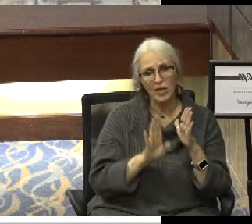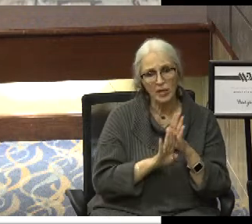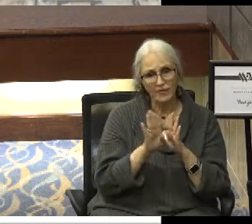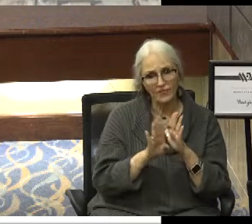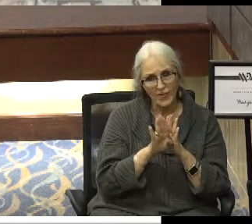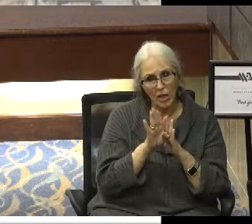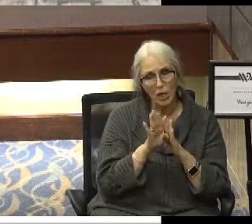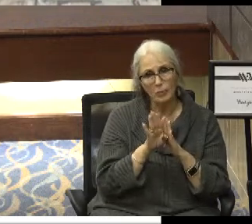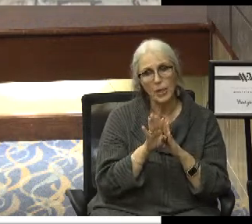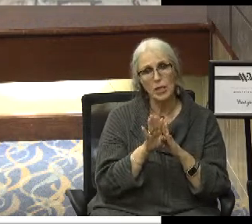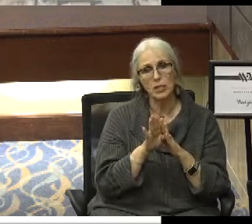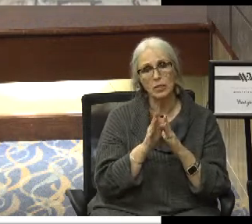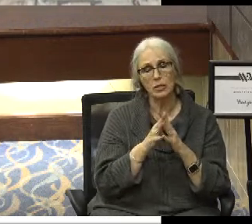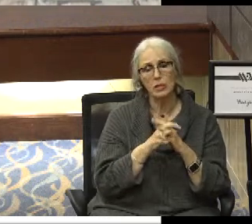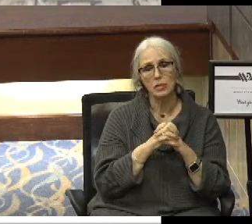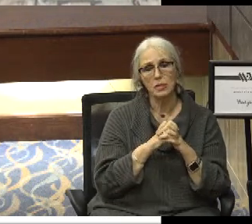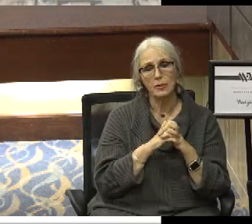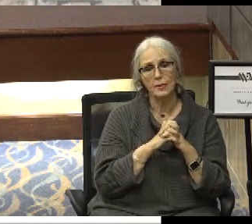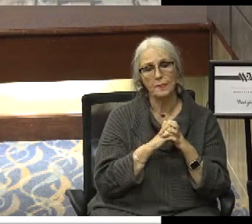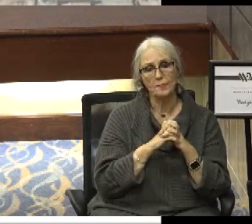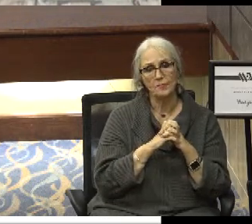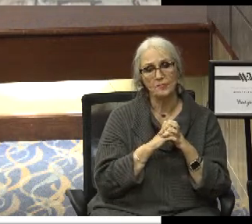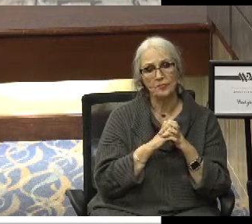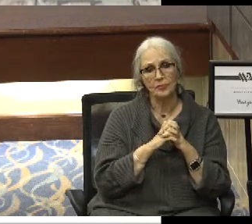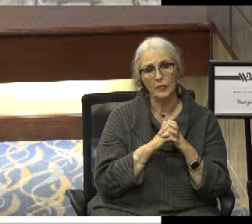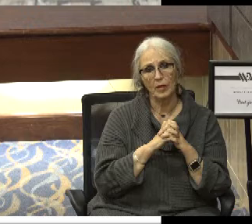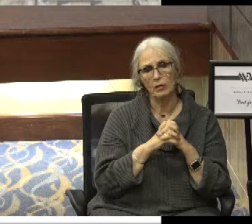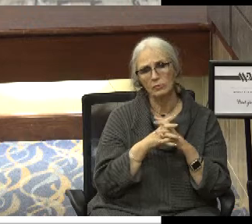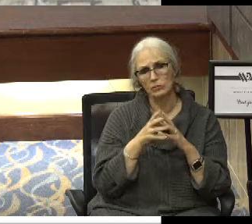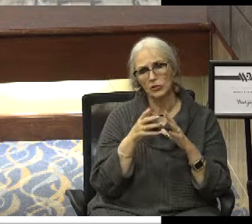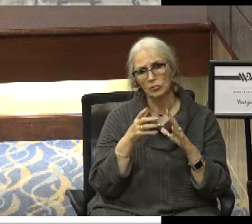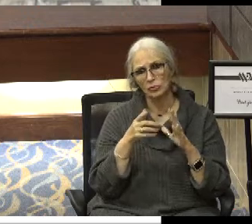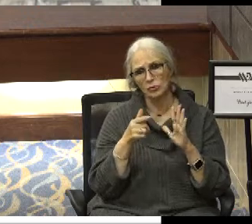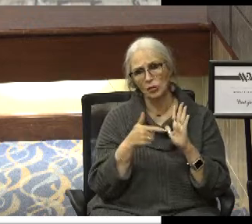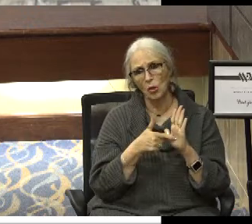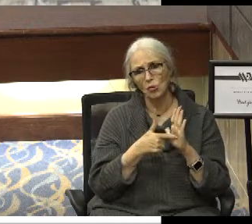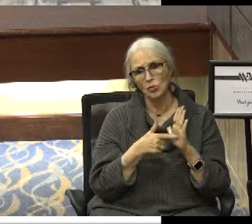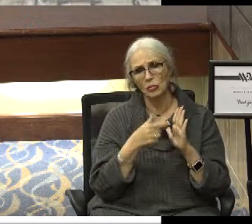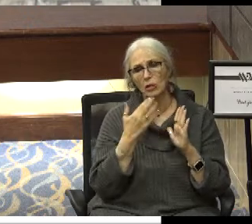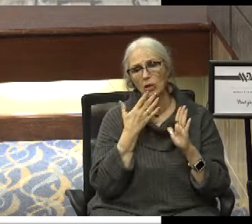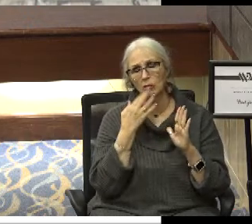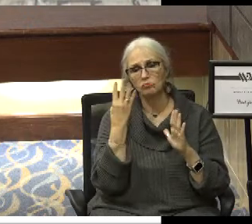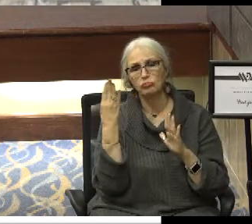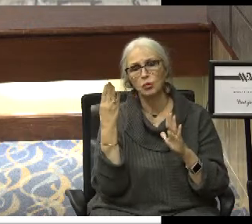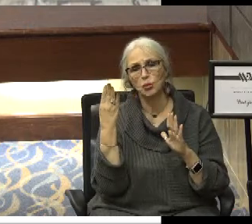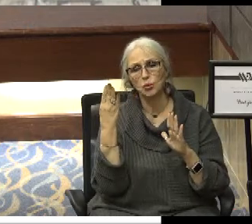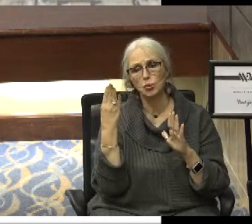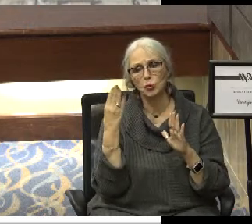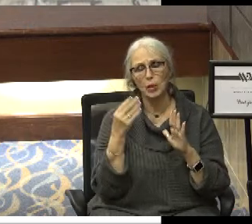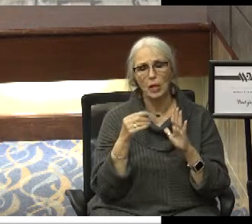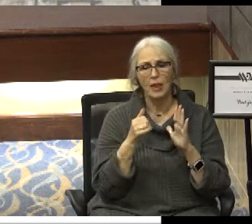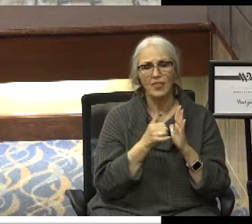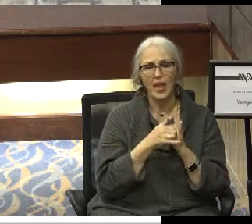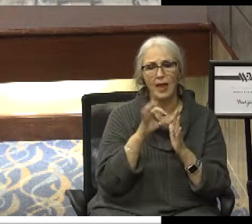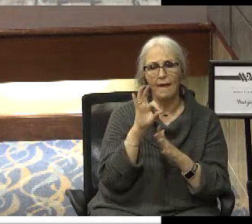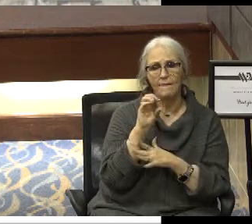and to get back on the tax roll. So those sites are shown there in blue. Obviously, the footprint of